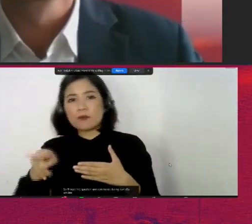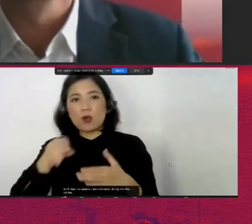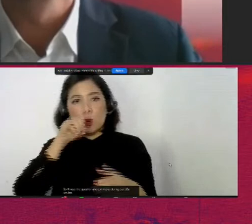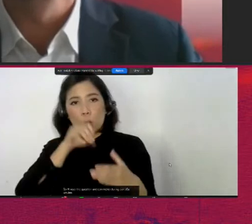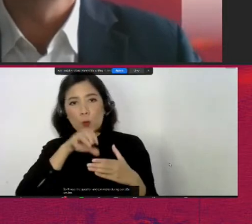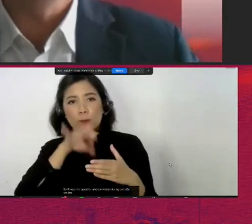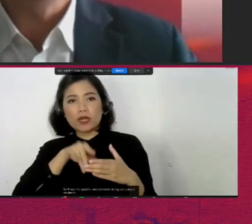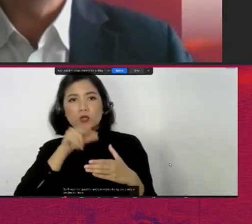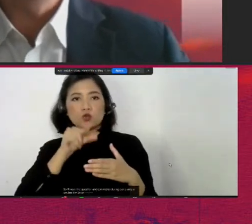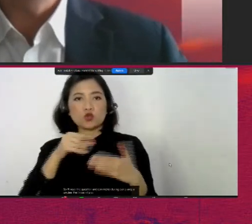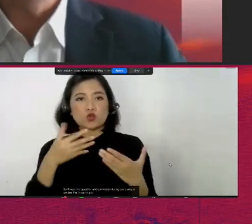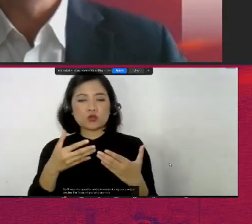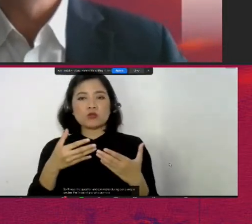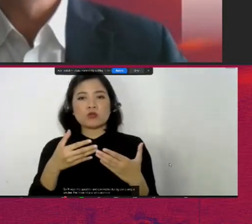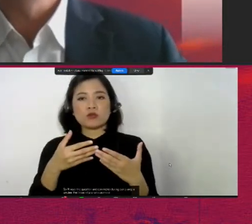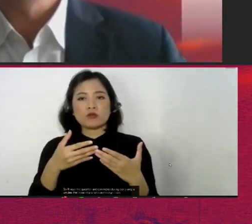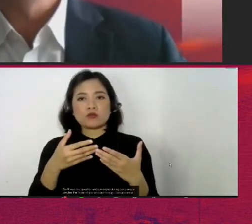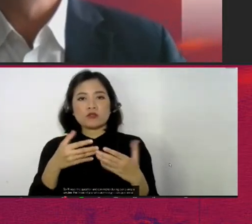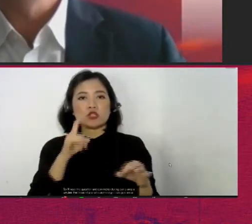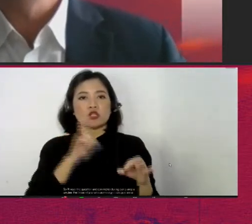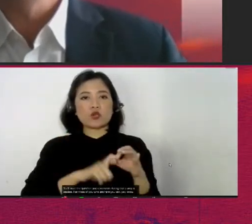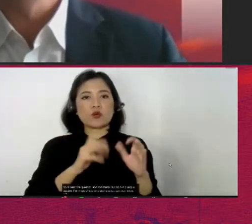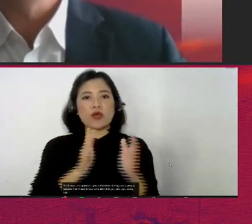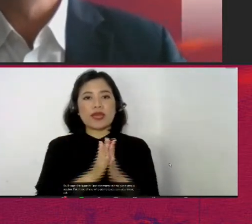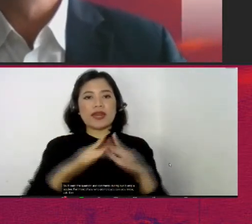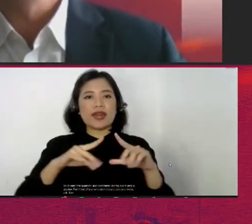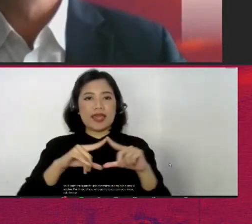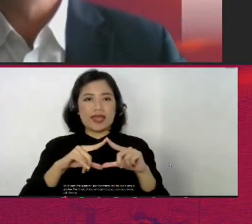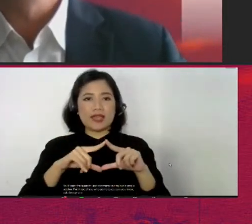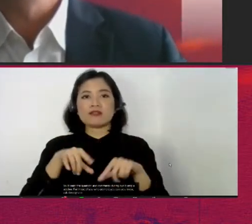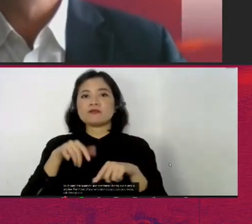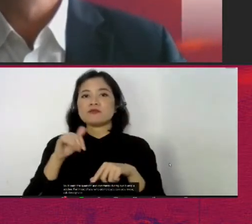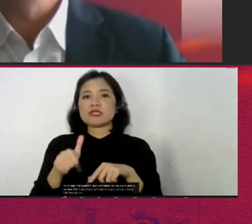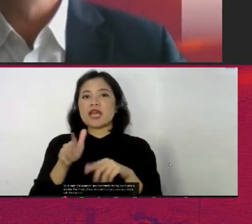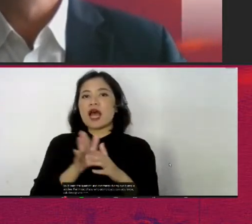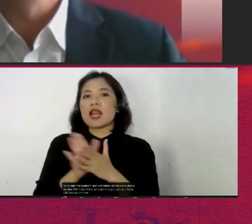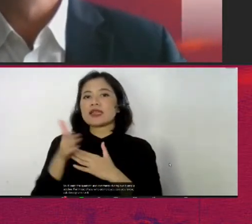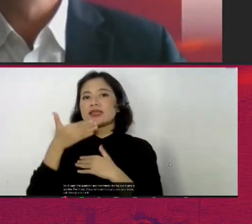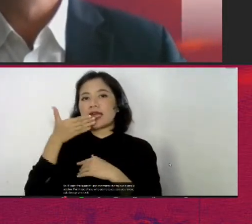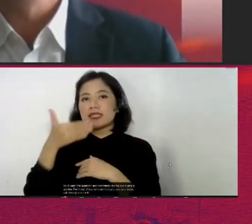For those of you who are here, you can ask directly, and I will